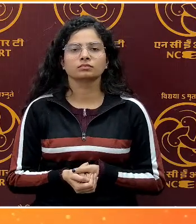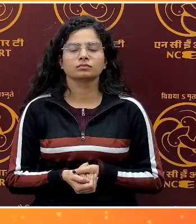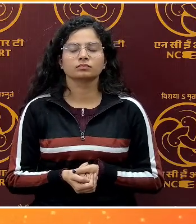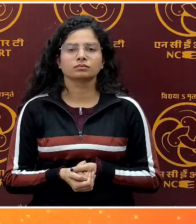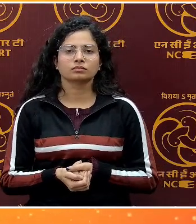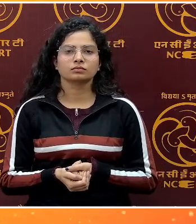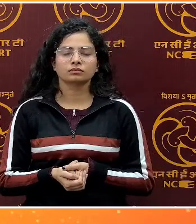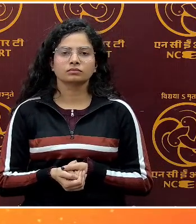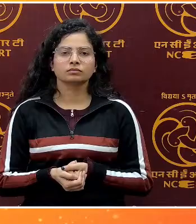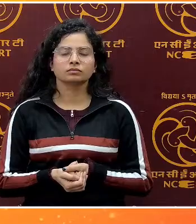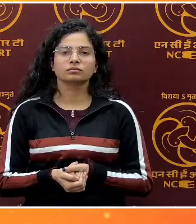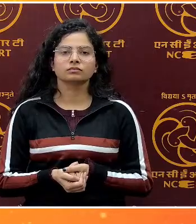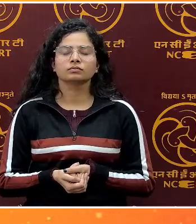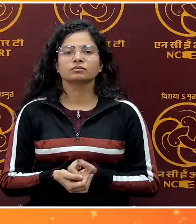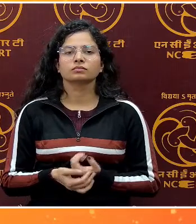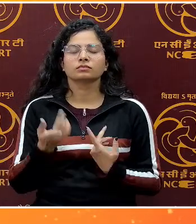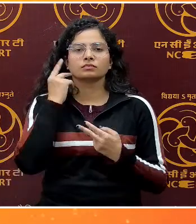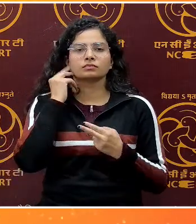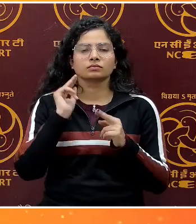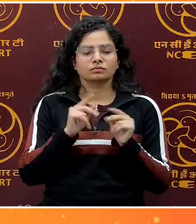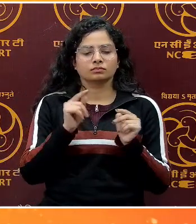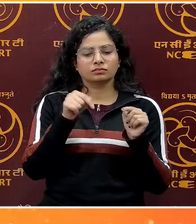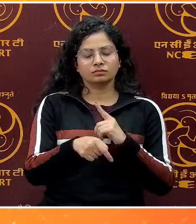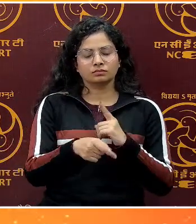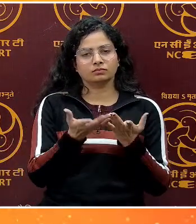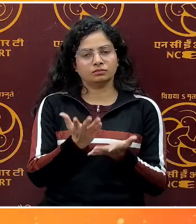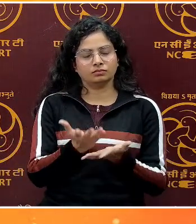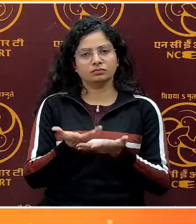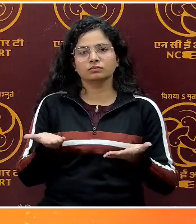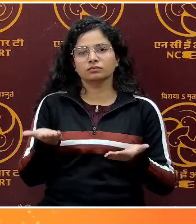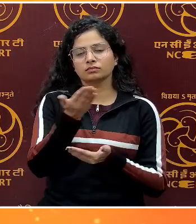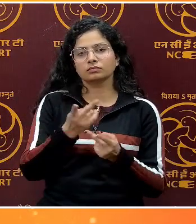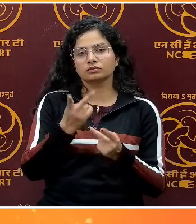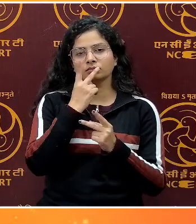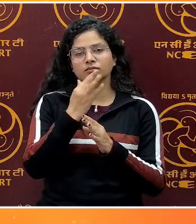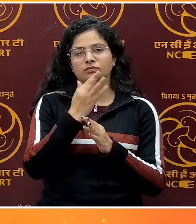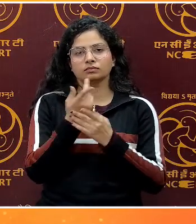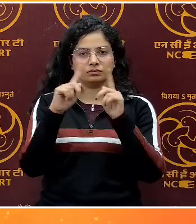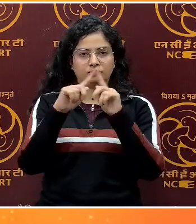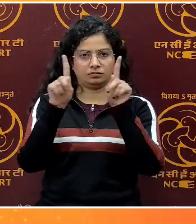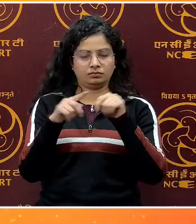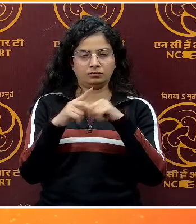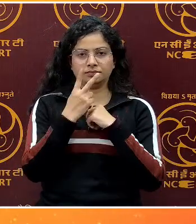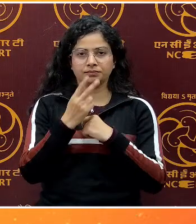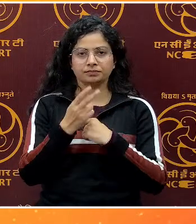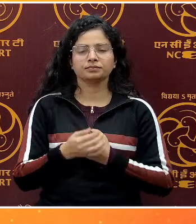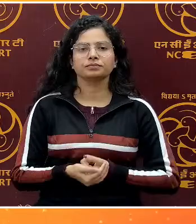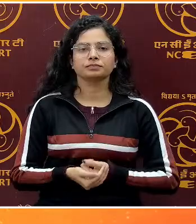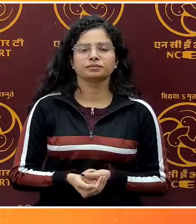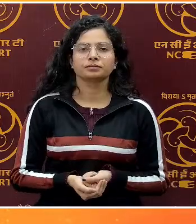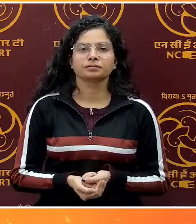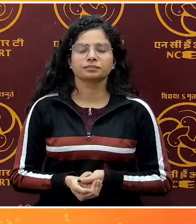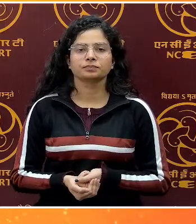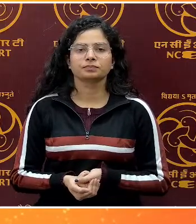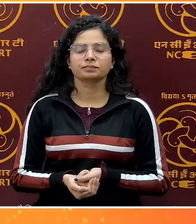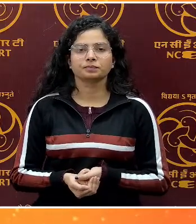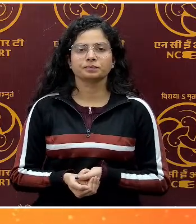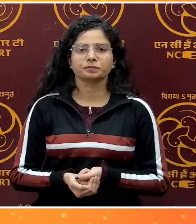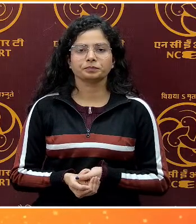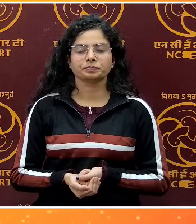getting diverged. Right. And if this is the object, you see the image formed here. It's very small,